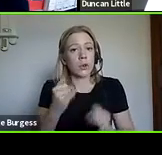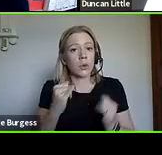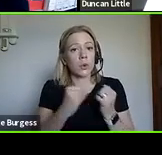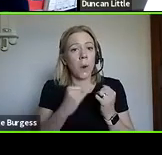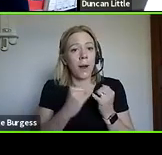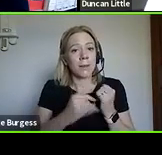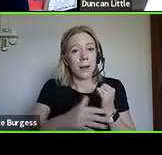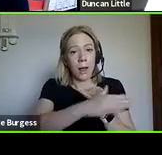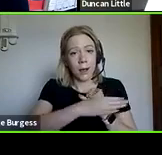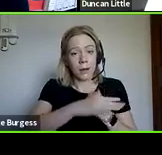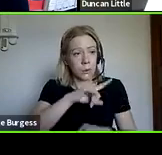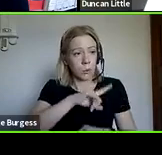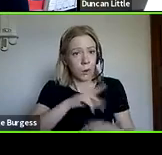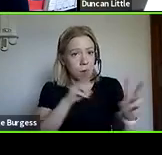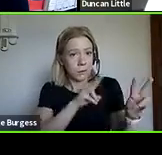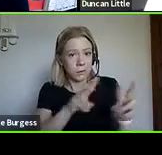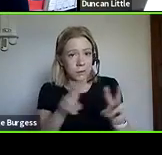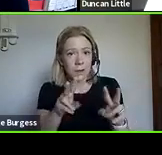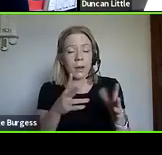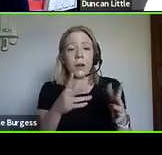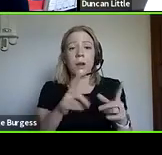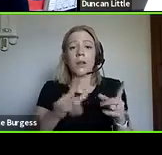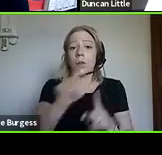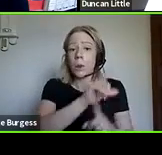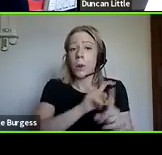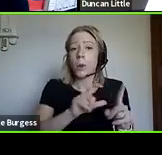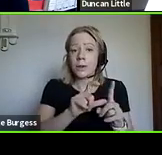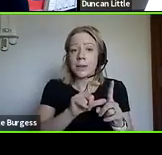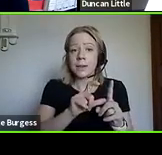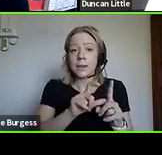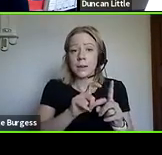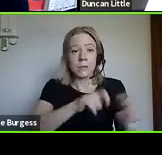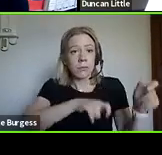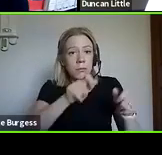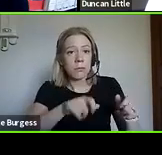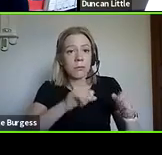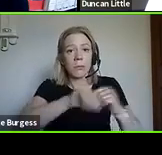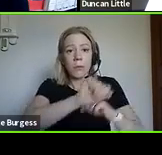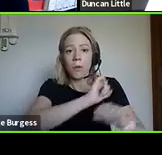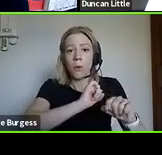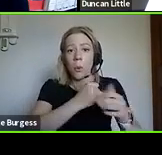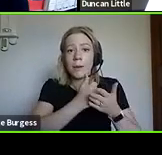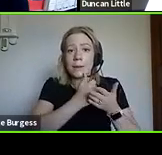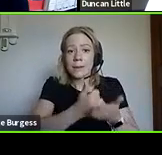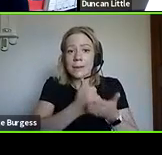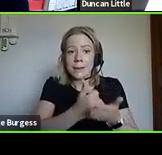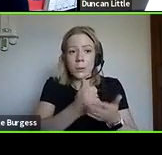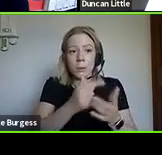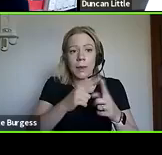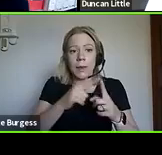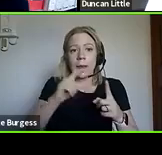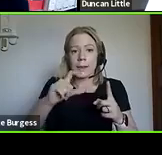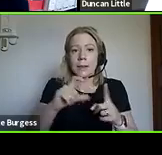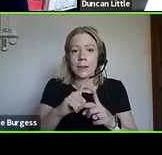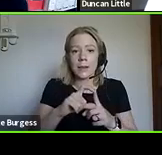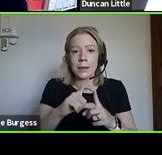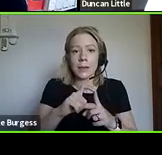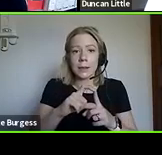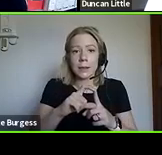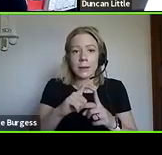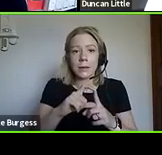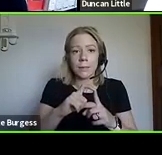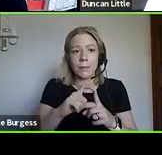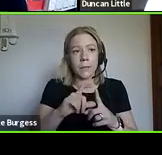see the communities are actually assisting with these ECD